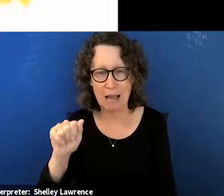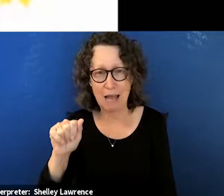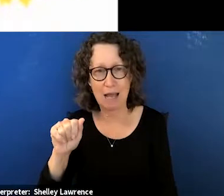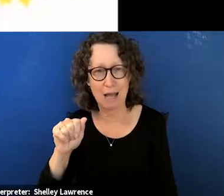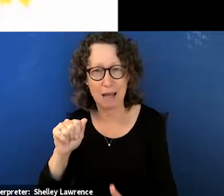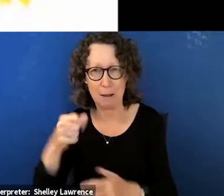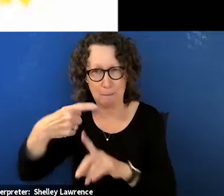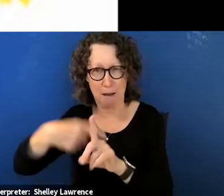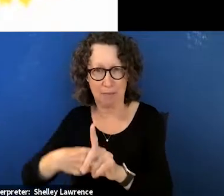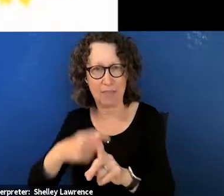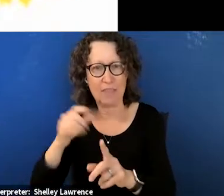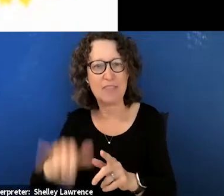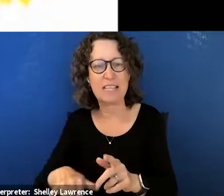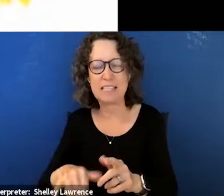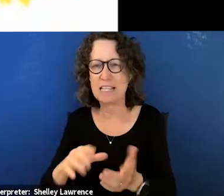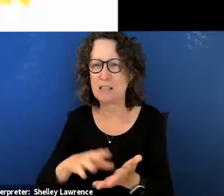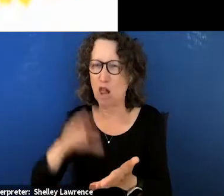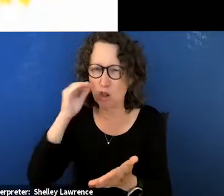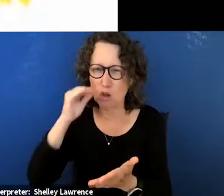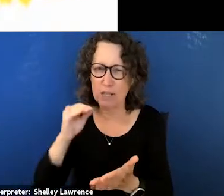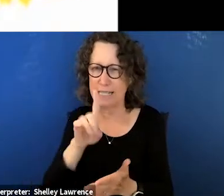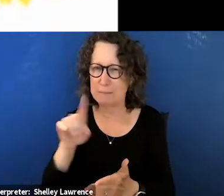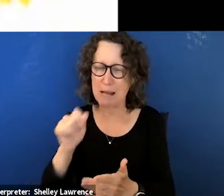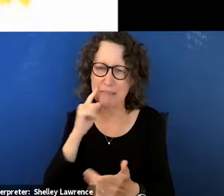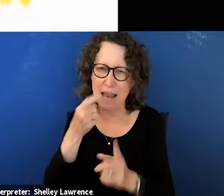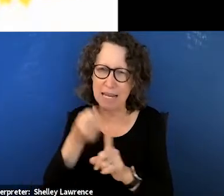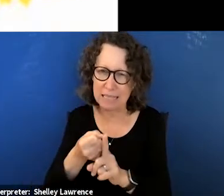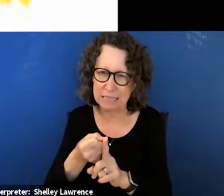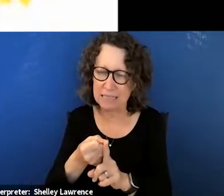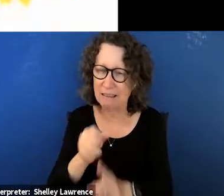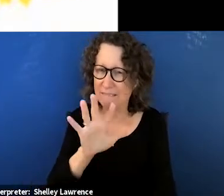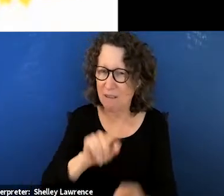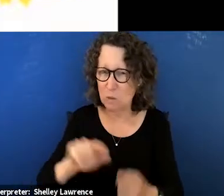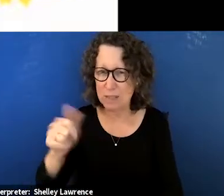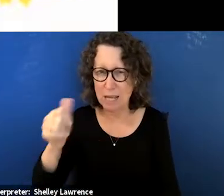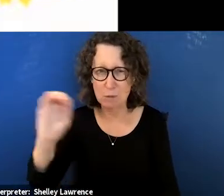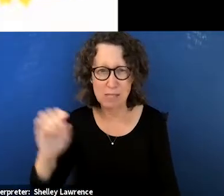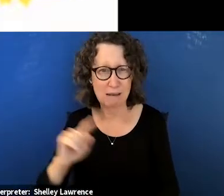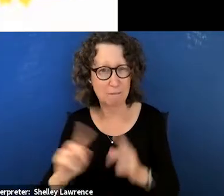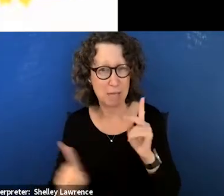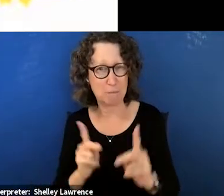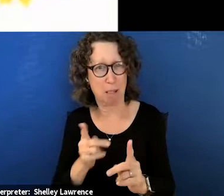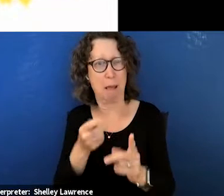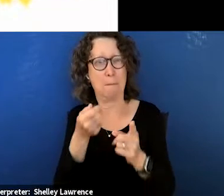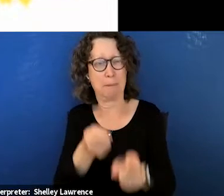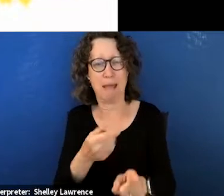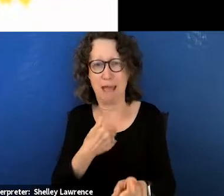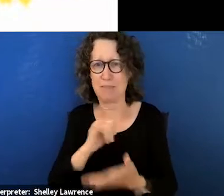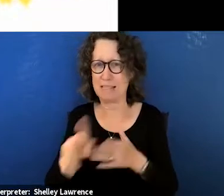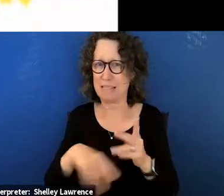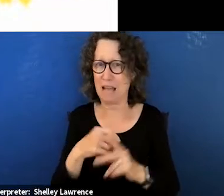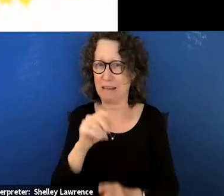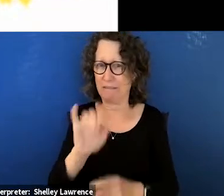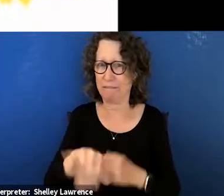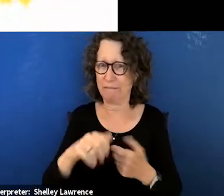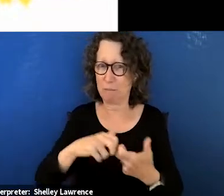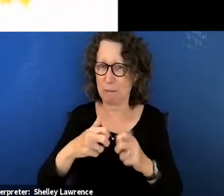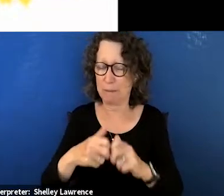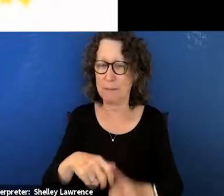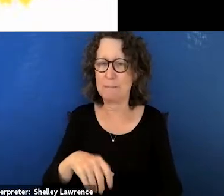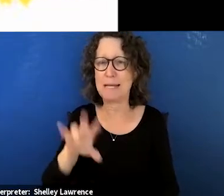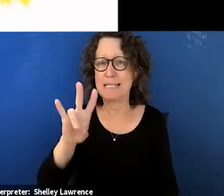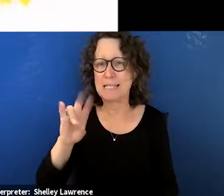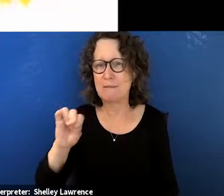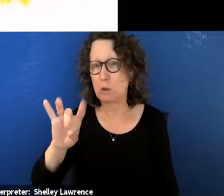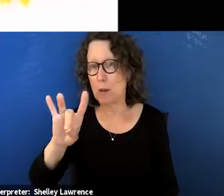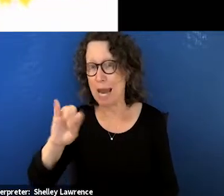common language-based learning disabilities. Between 5 to 10% of the population is estimated to have dyslexia, while 70 to